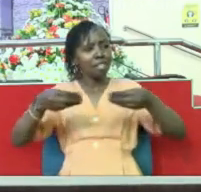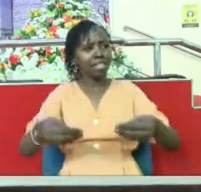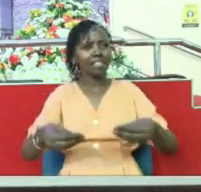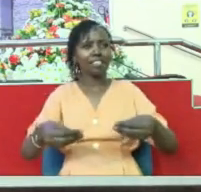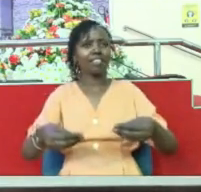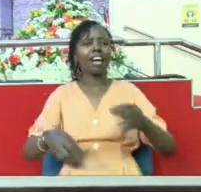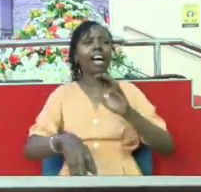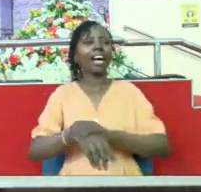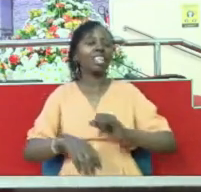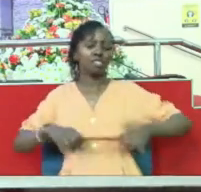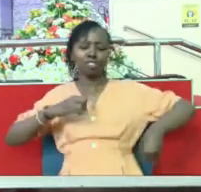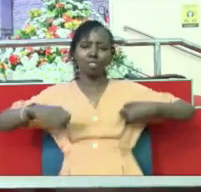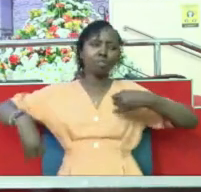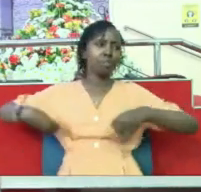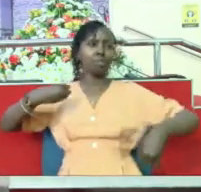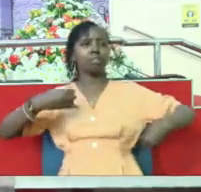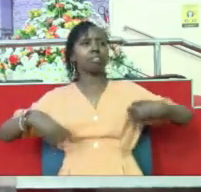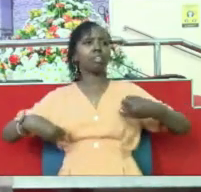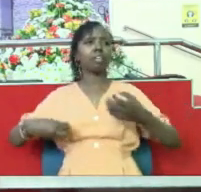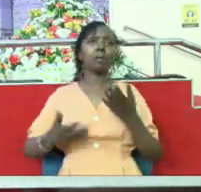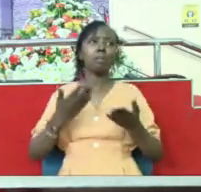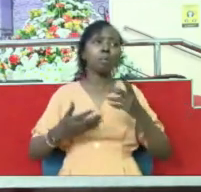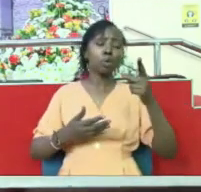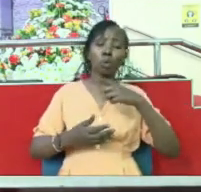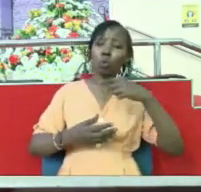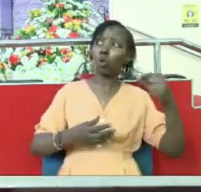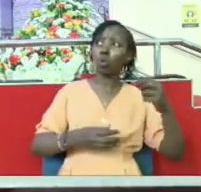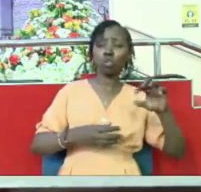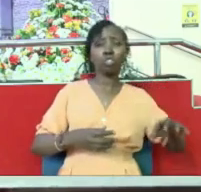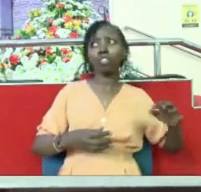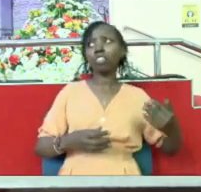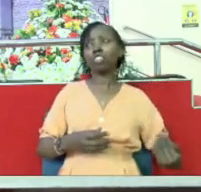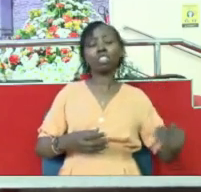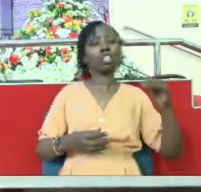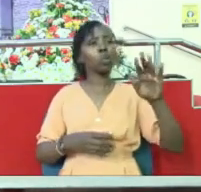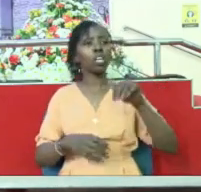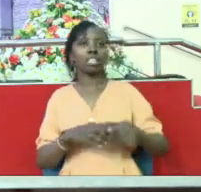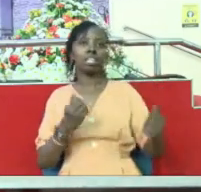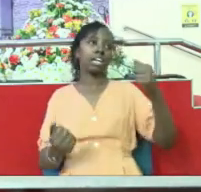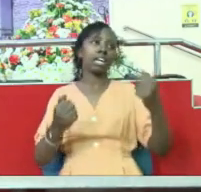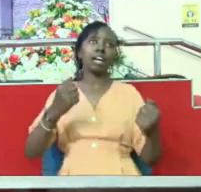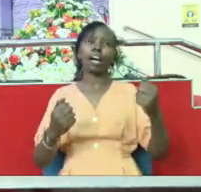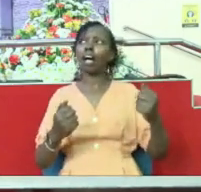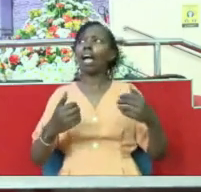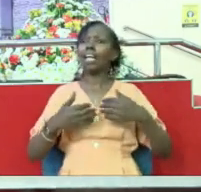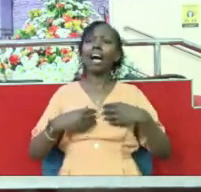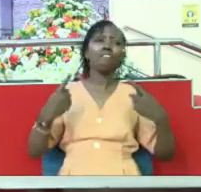joy. Have you gone with your children in the car? And there are some people